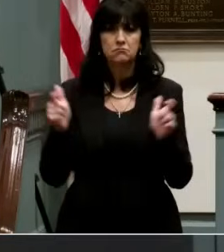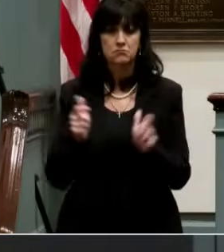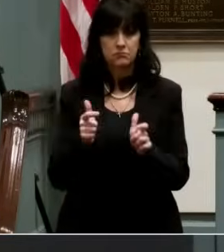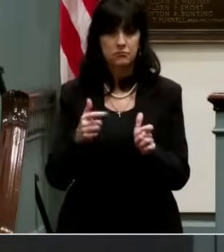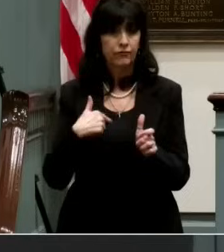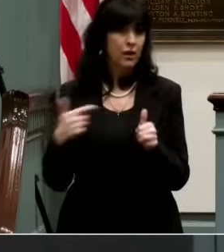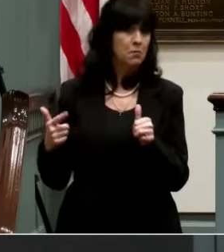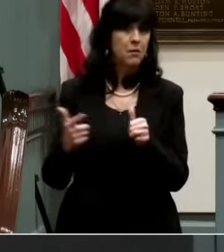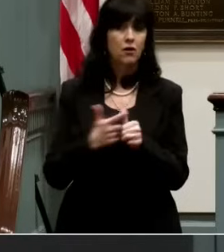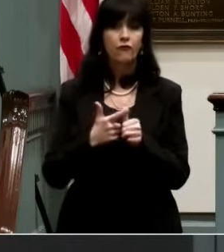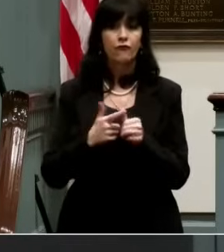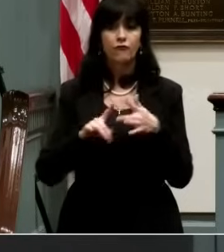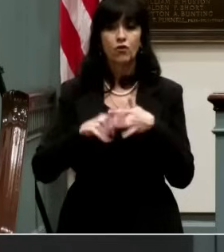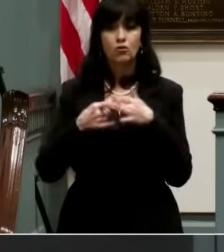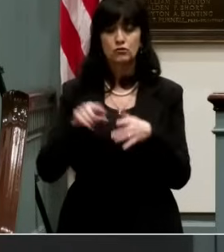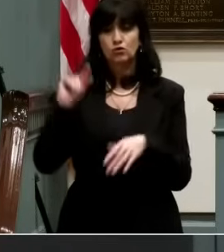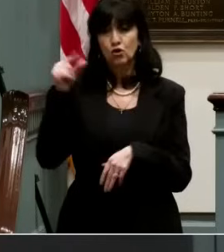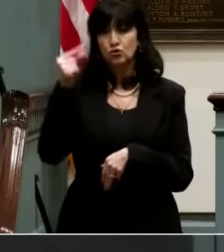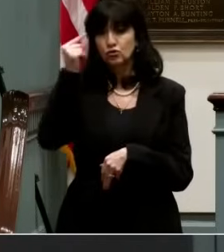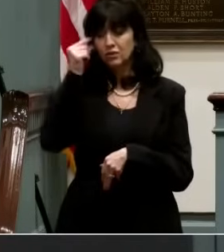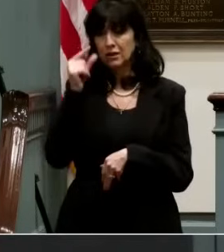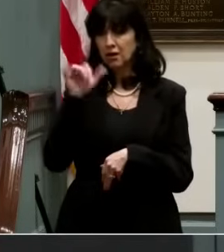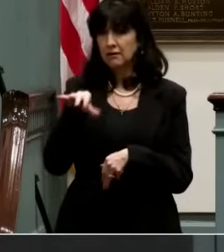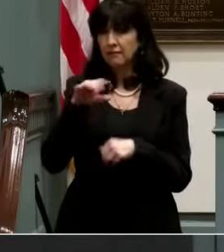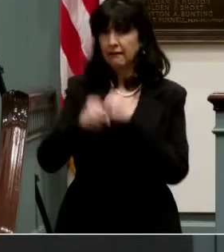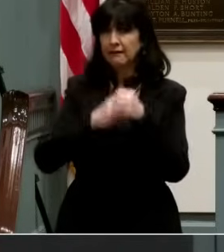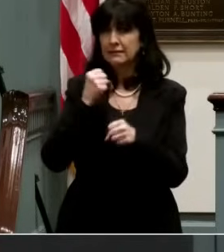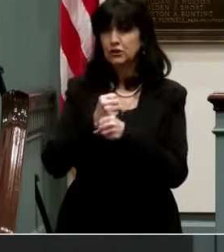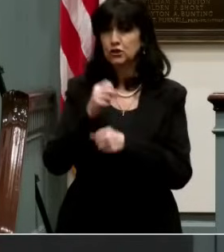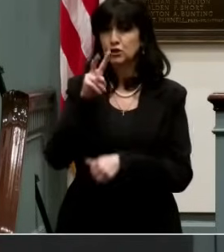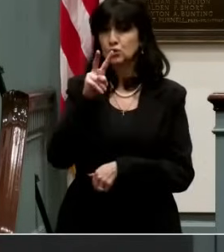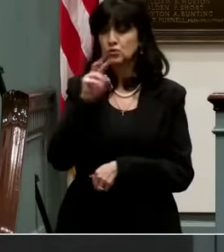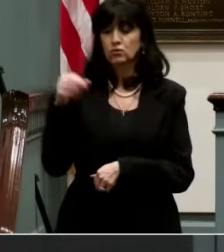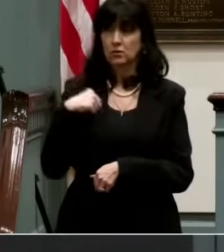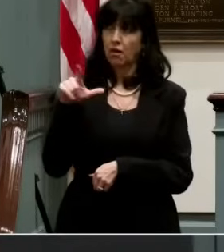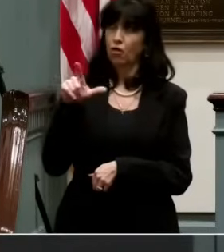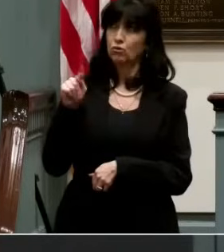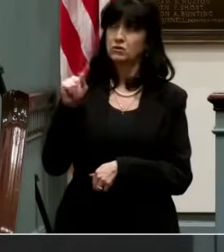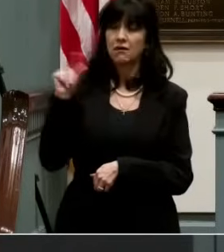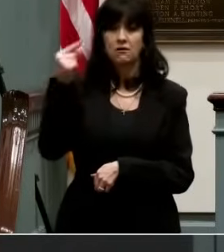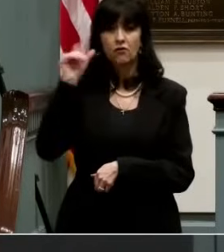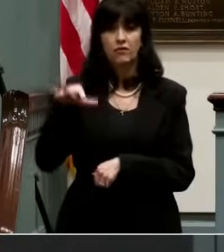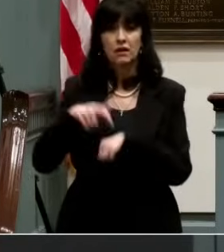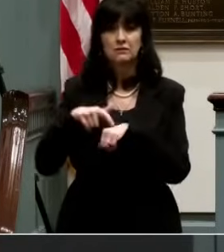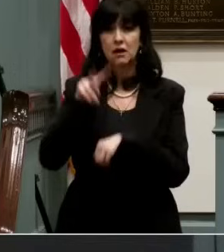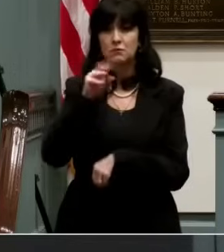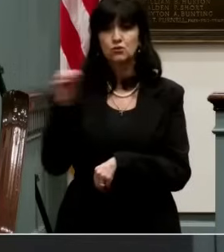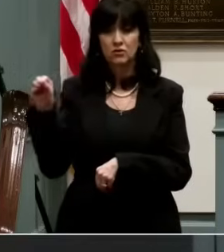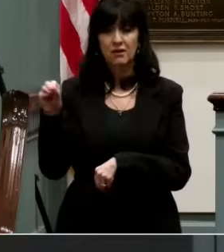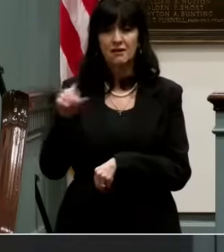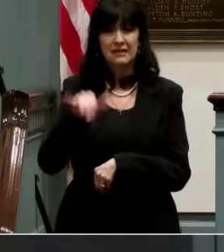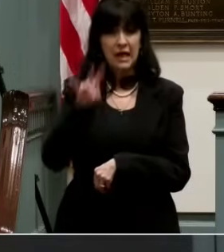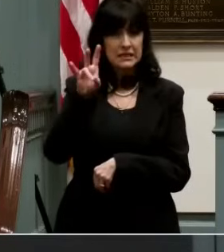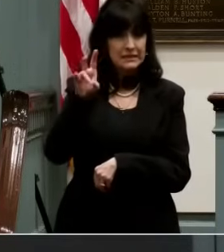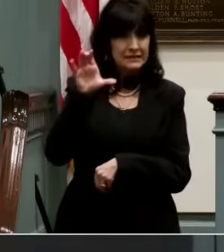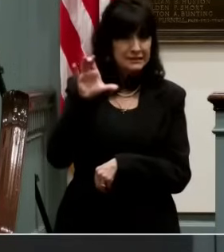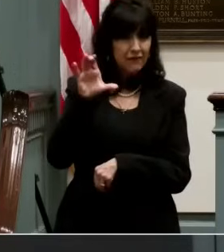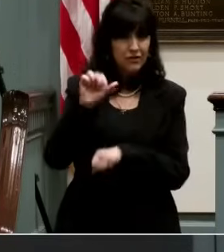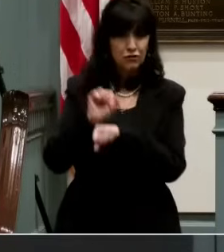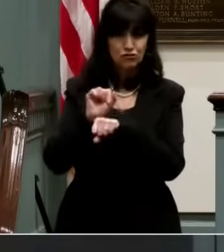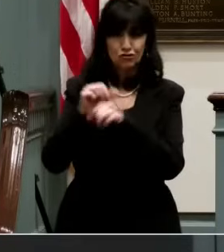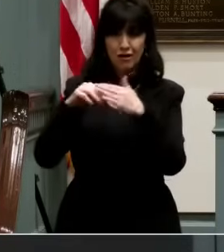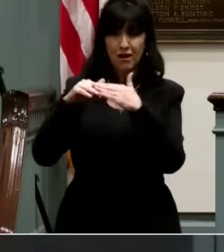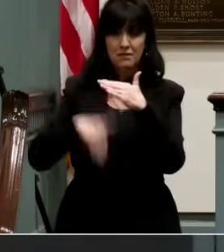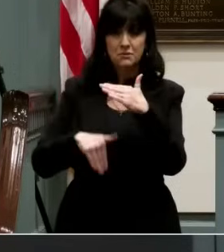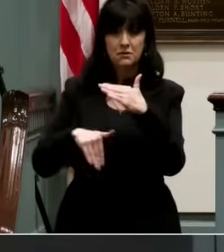my first term as lieutenant governor in the early 2000s, there were fewer than 700 jobs at the site. In a town